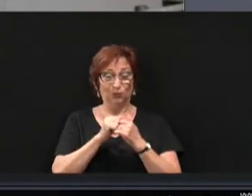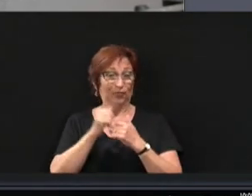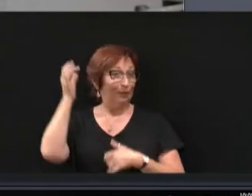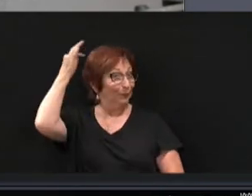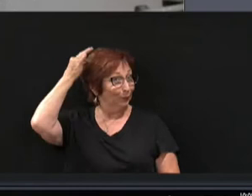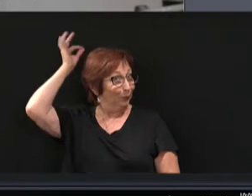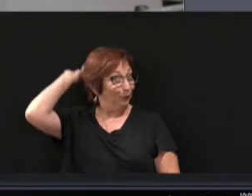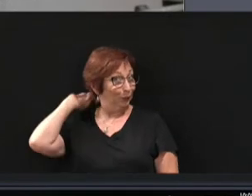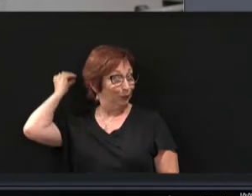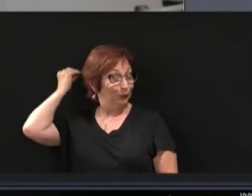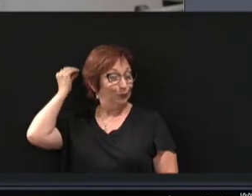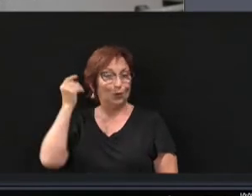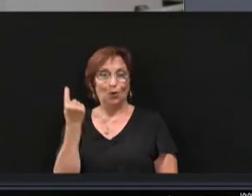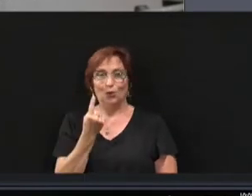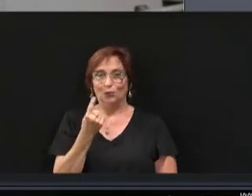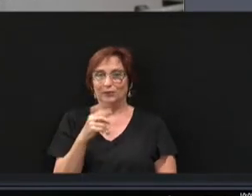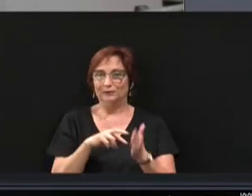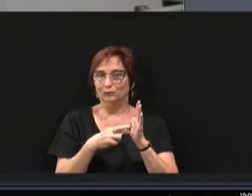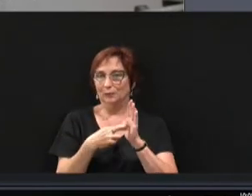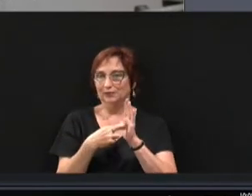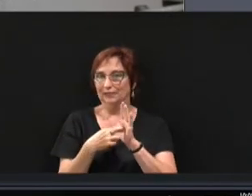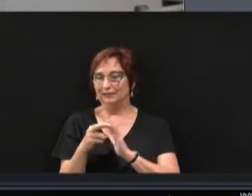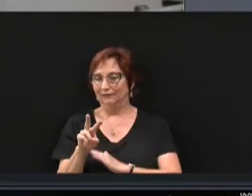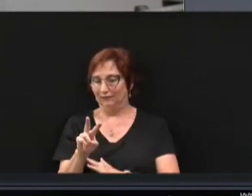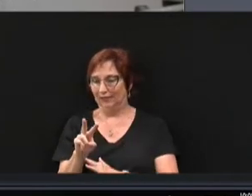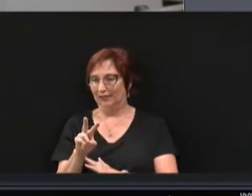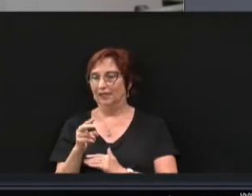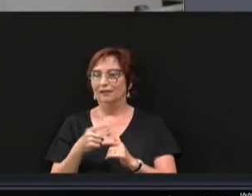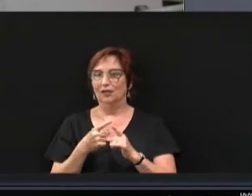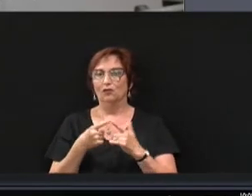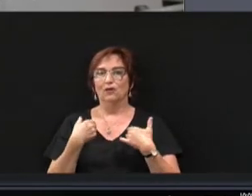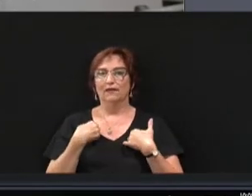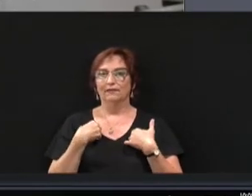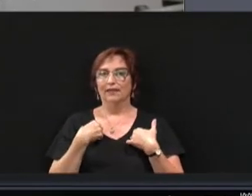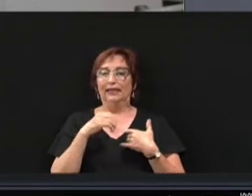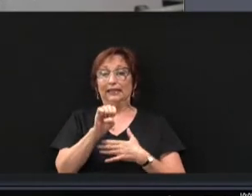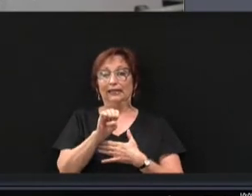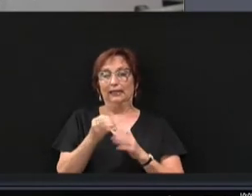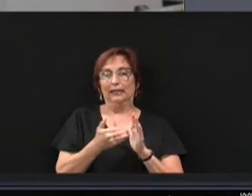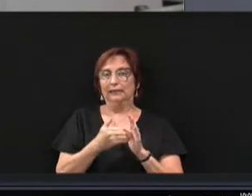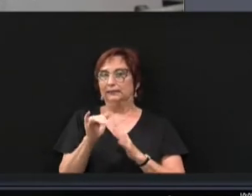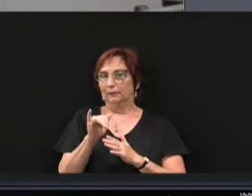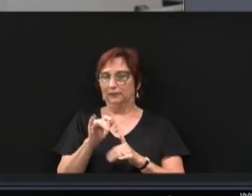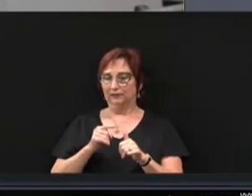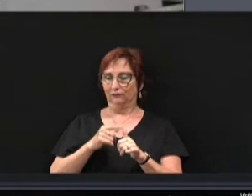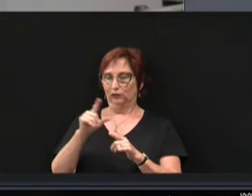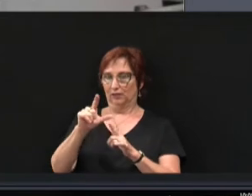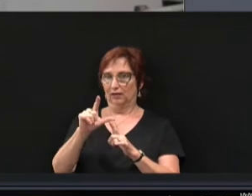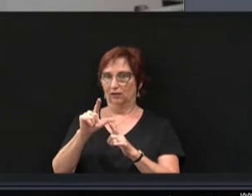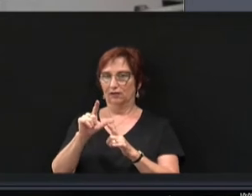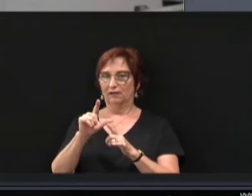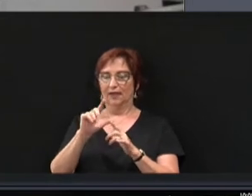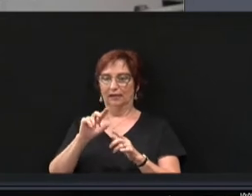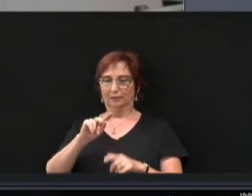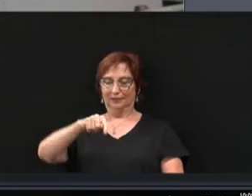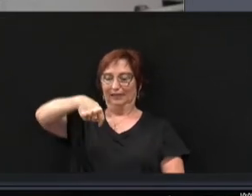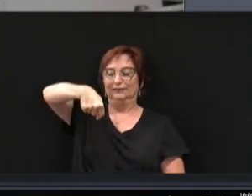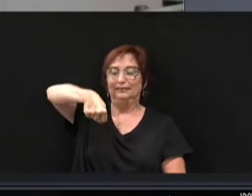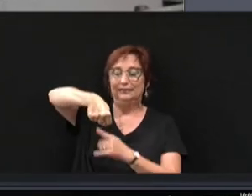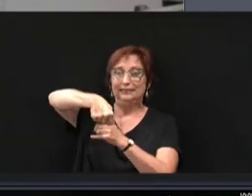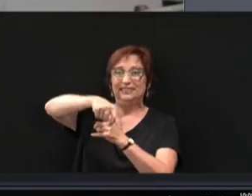a V. And there we have that E again, same as the first letter. And then an upside down T symbol will always be an